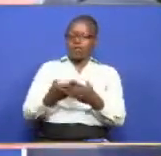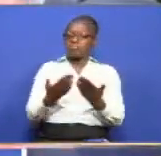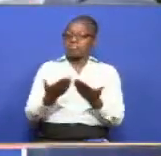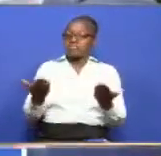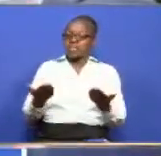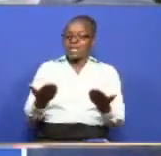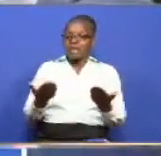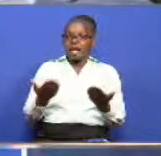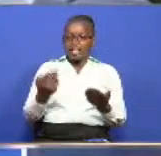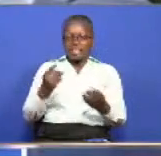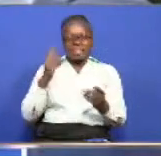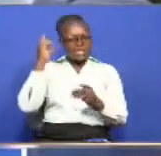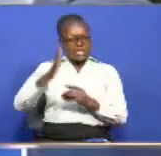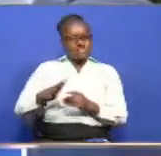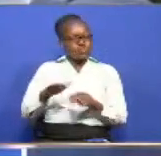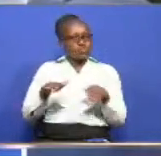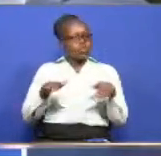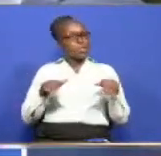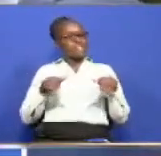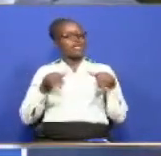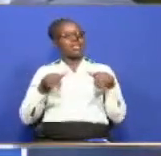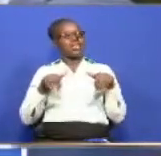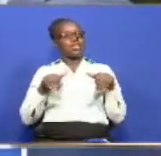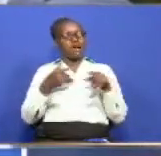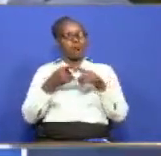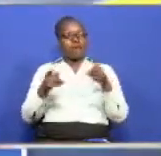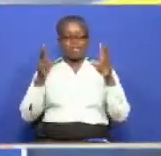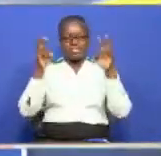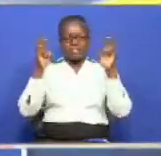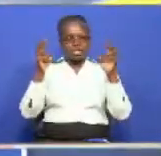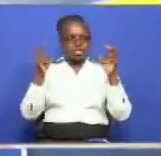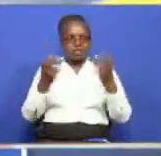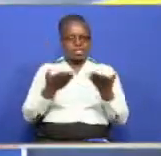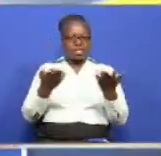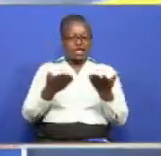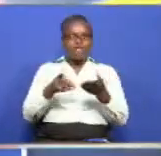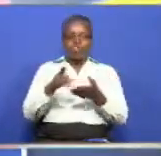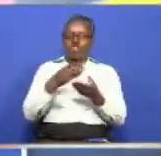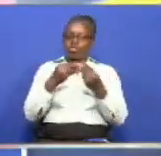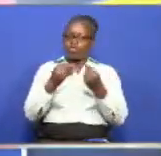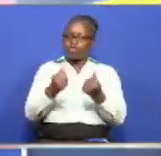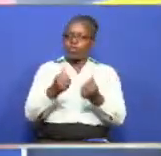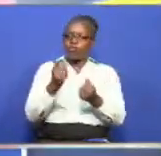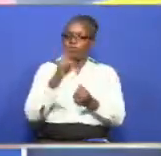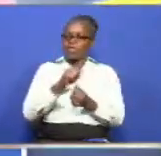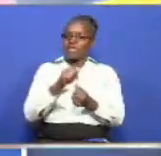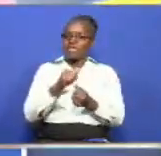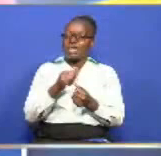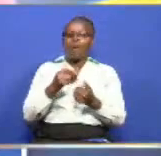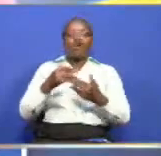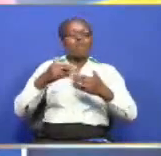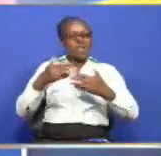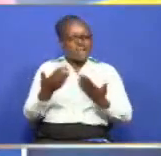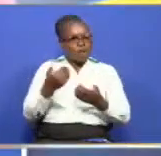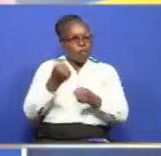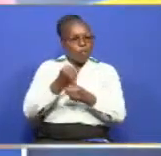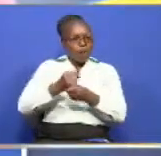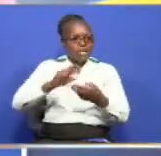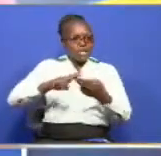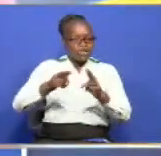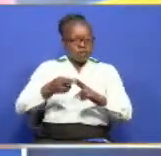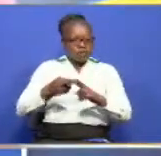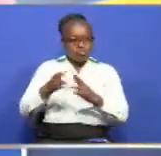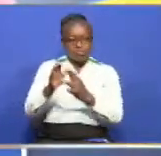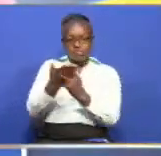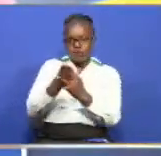direction this follows. But clearly there are issues which needs to be addressed in terms of the working relationship between the County